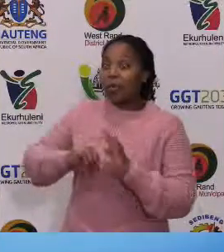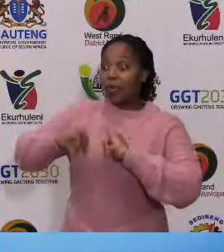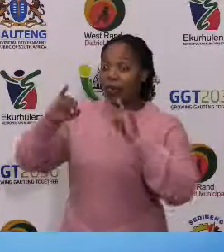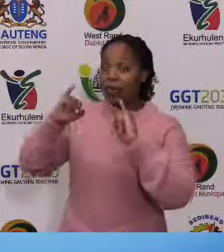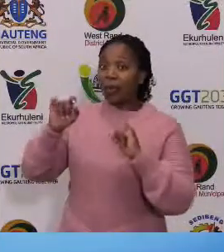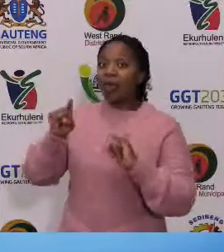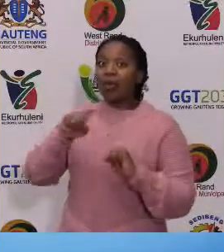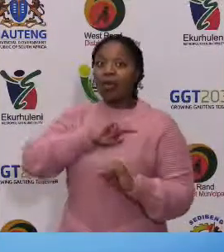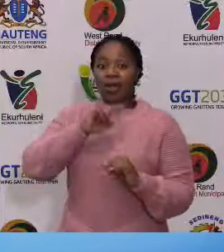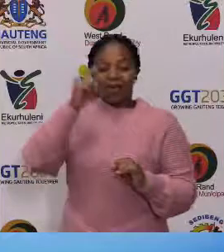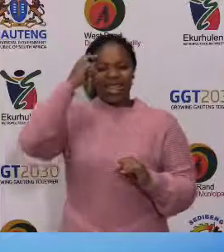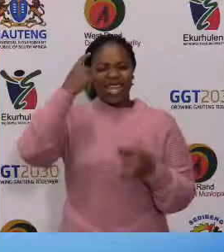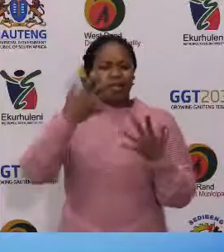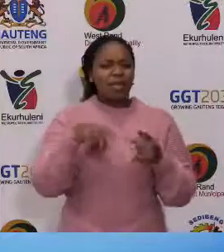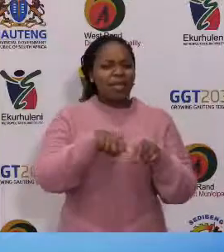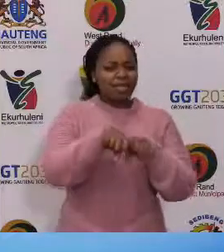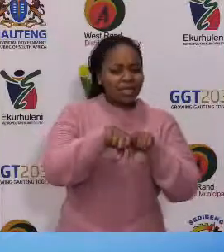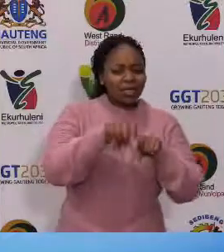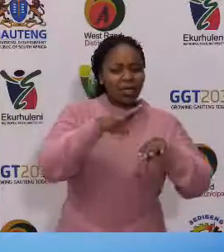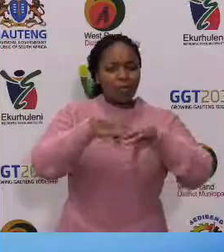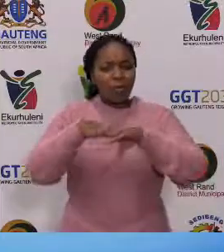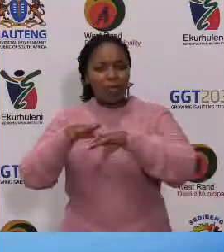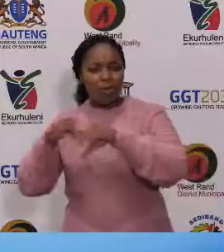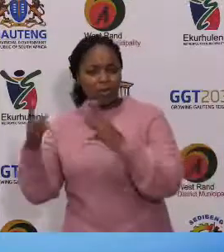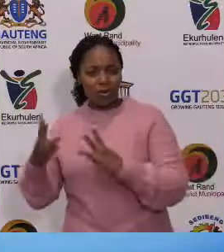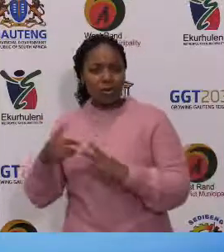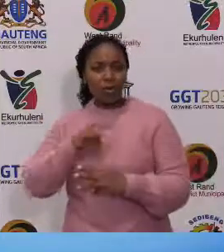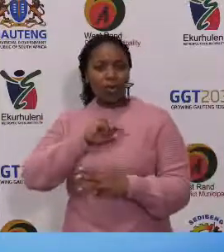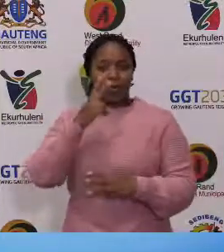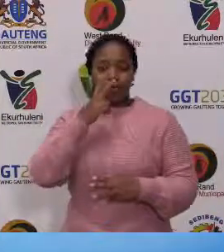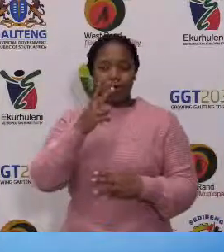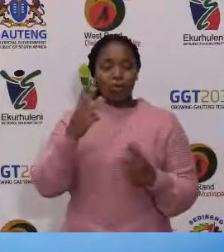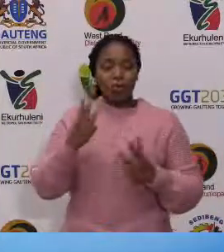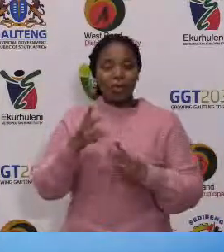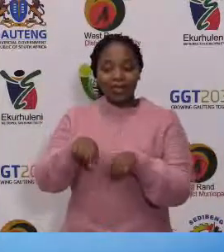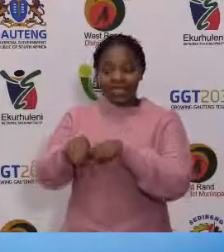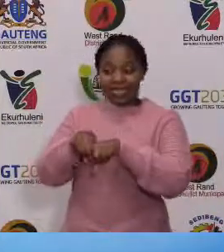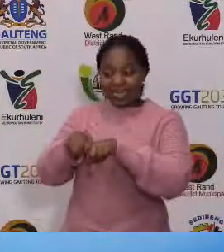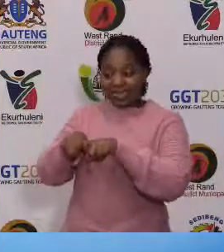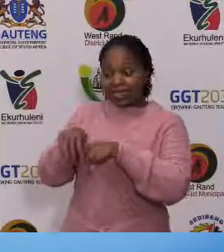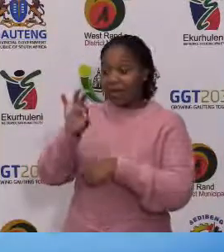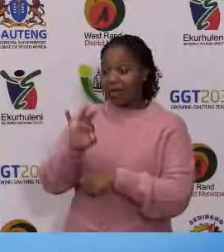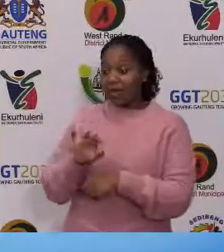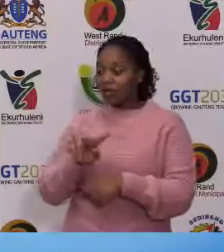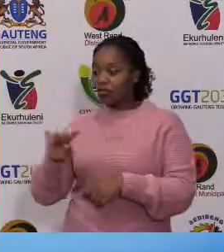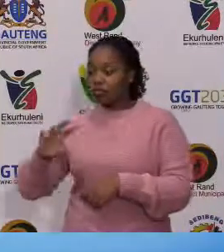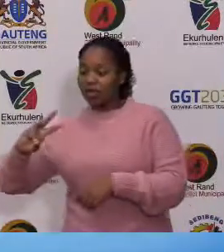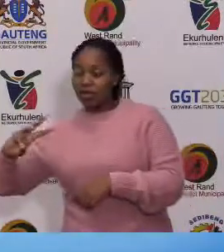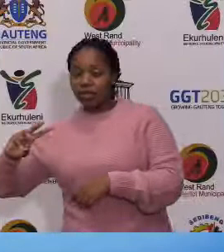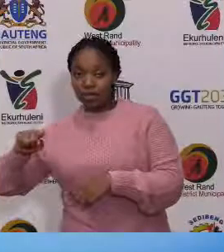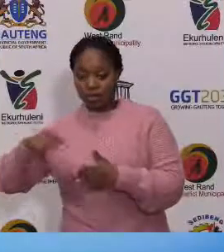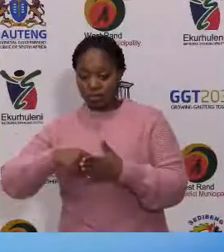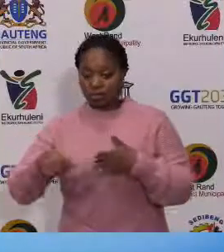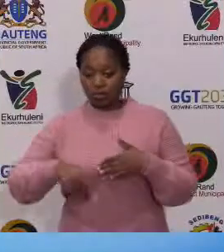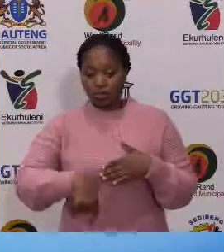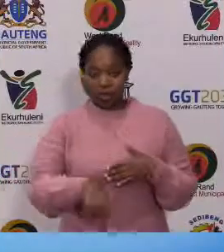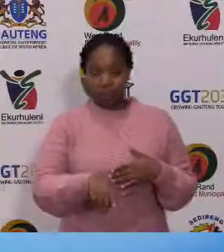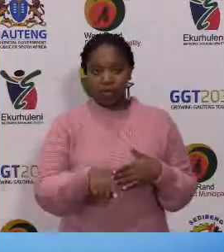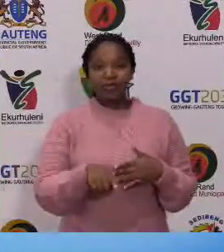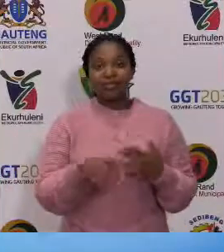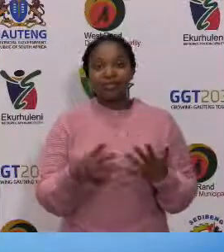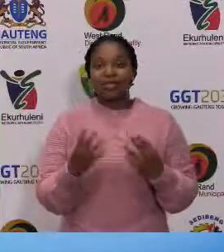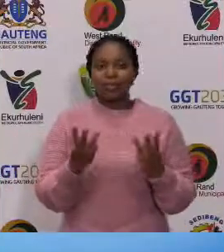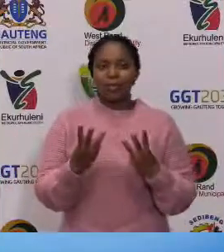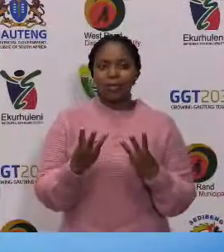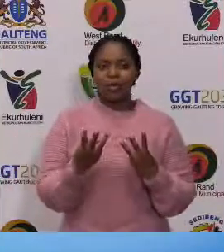looked at the testing numbers that have been done Monday to Thursday this week, the number of tests has gone up, but slightly, not more